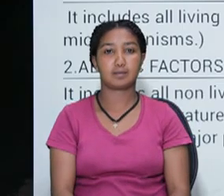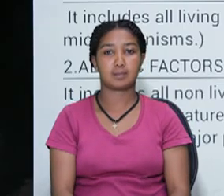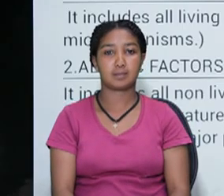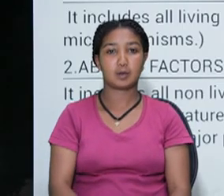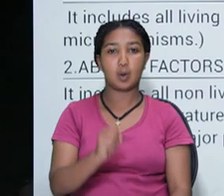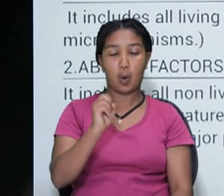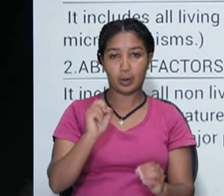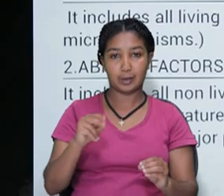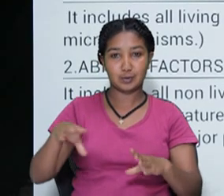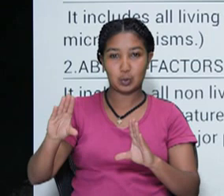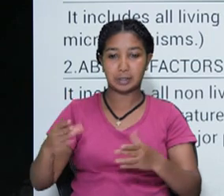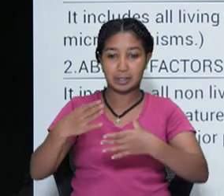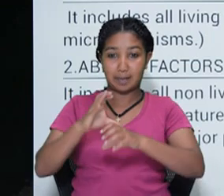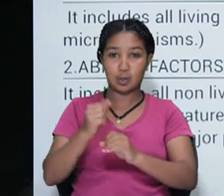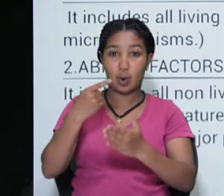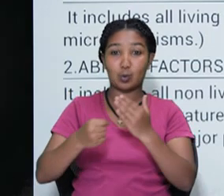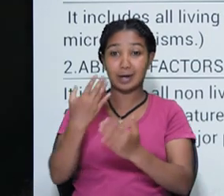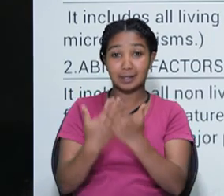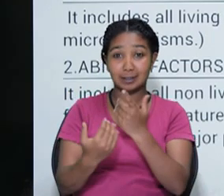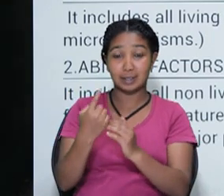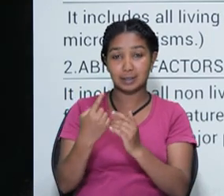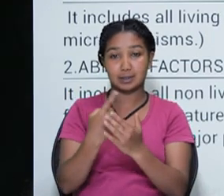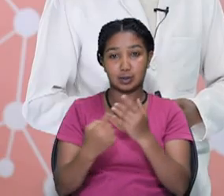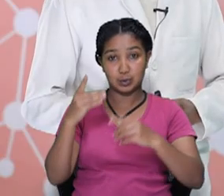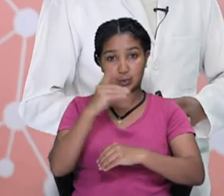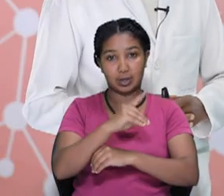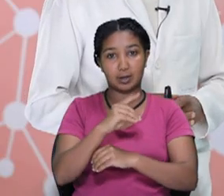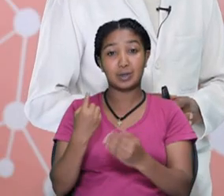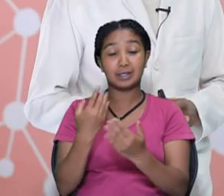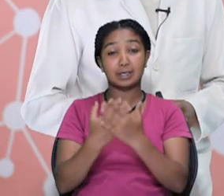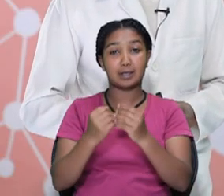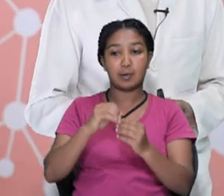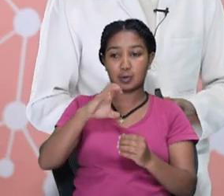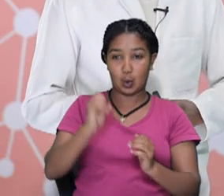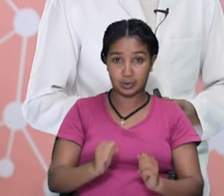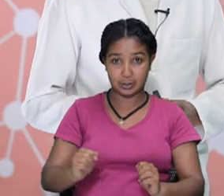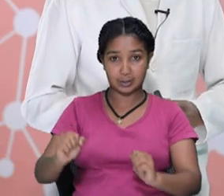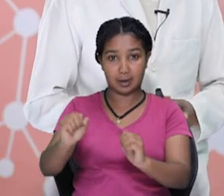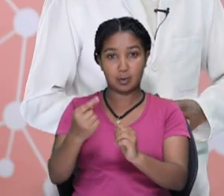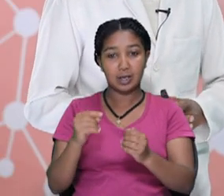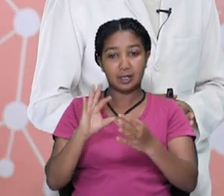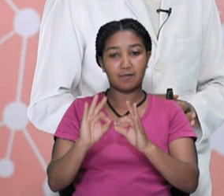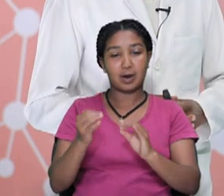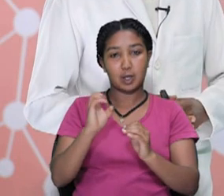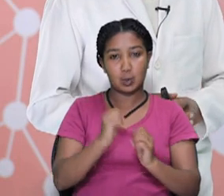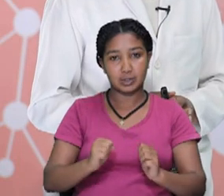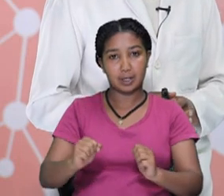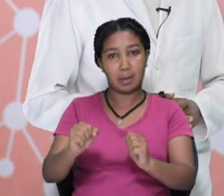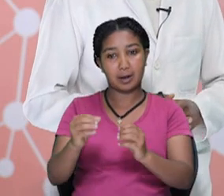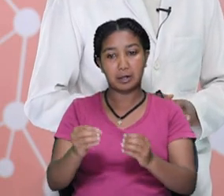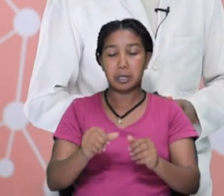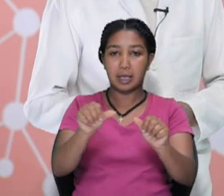Okay, students, let's summarize what we have discussed so far. We discussed about ecosystem. We defined ecosystem as